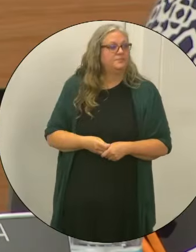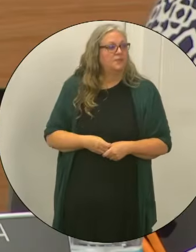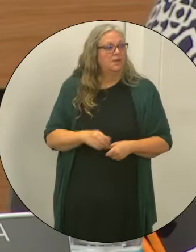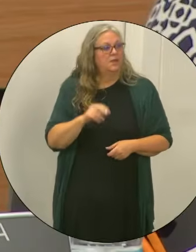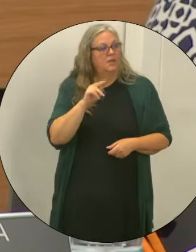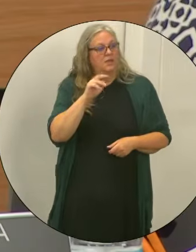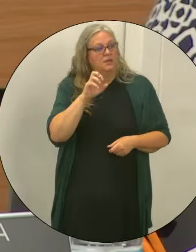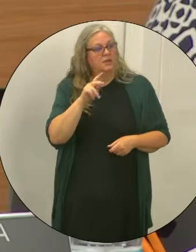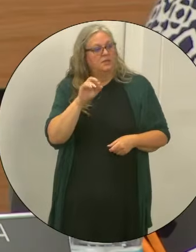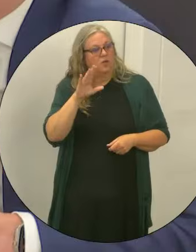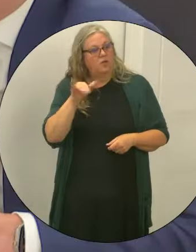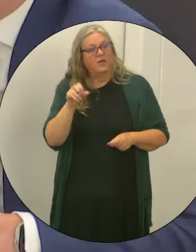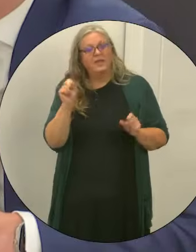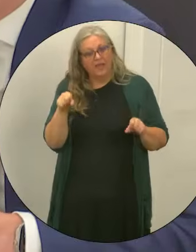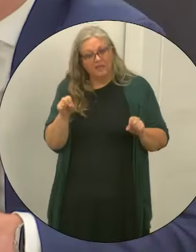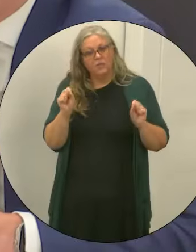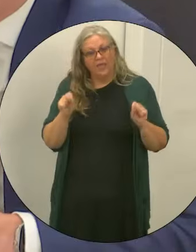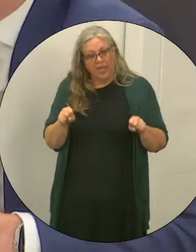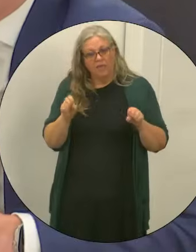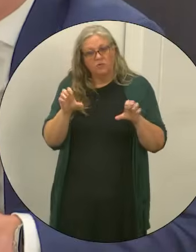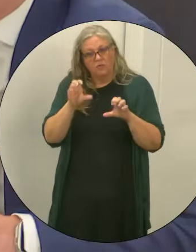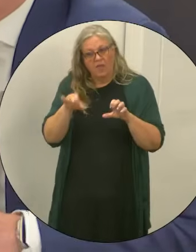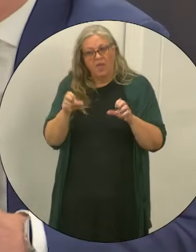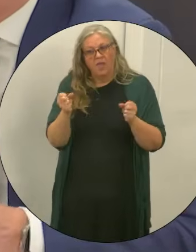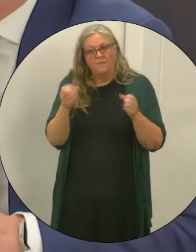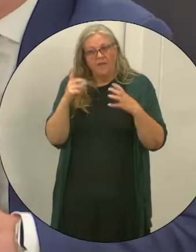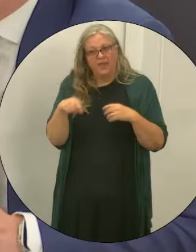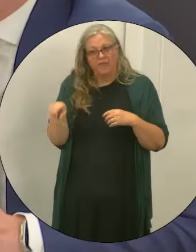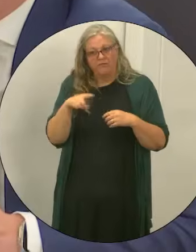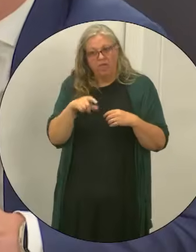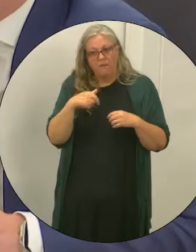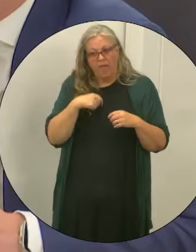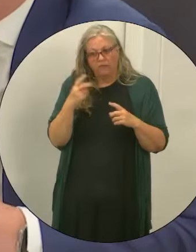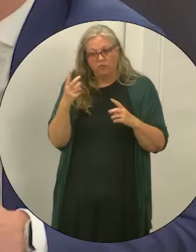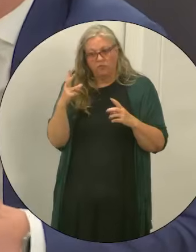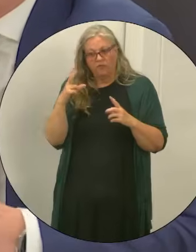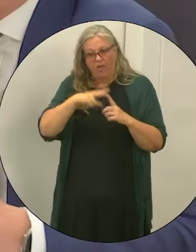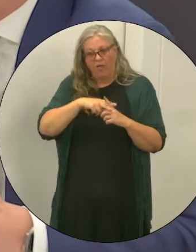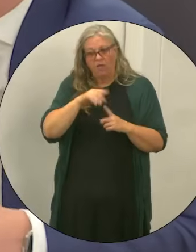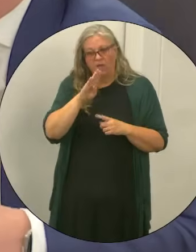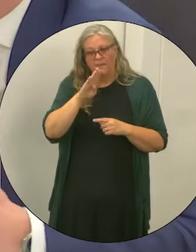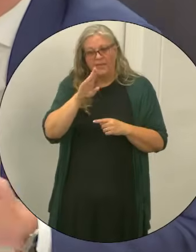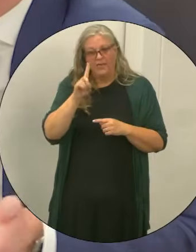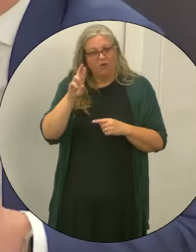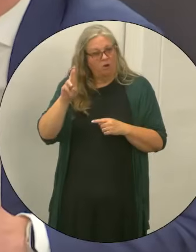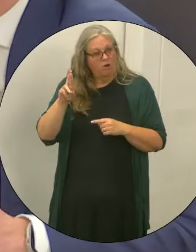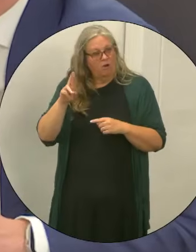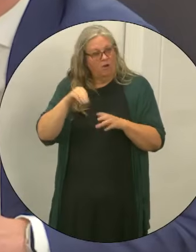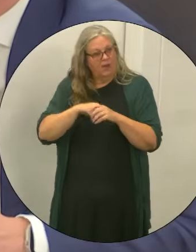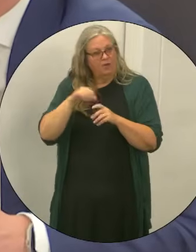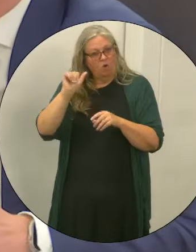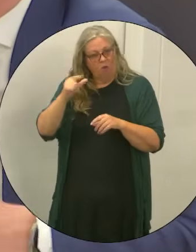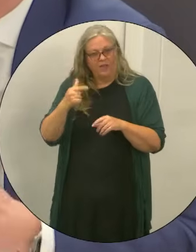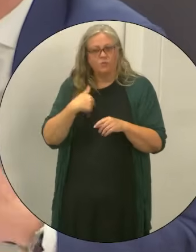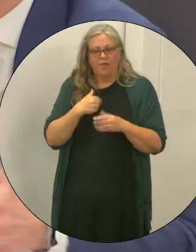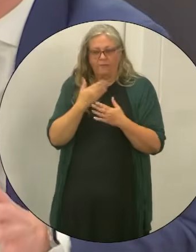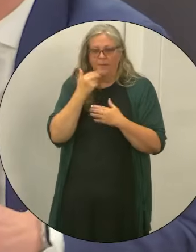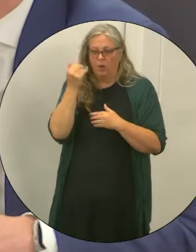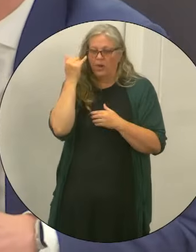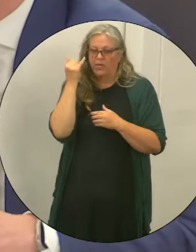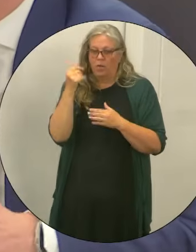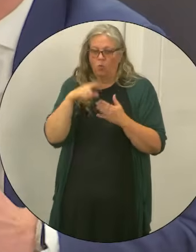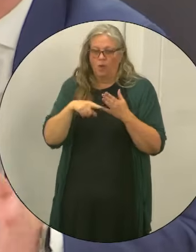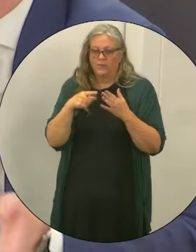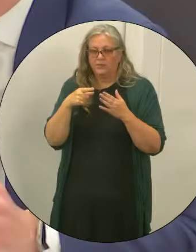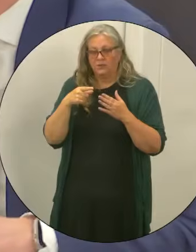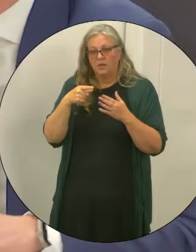for the record. Yes, we can do that, and many of them have to file some of their BDRs in August, so we'll have a better idea of what is actually publicly